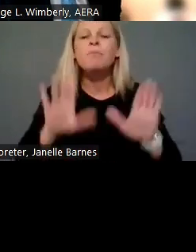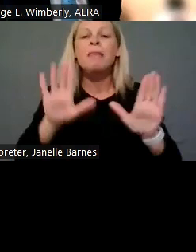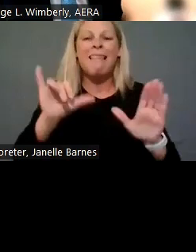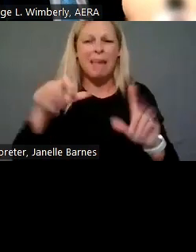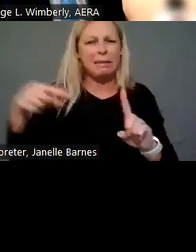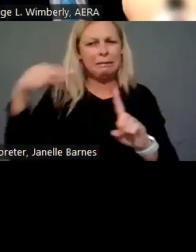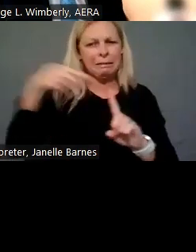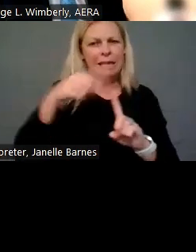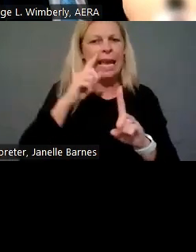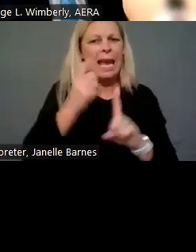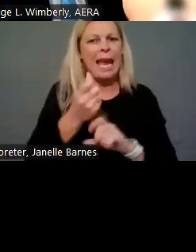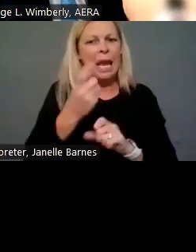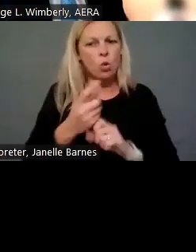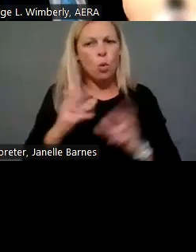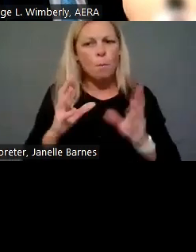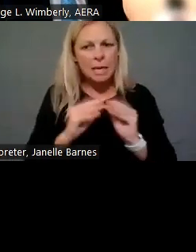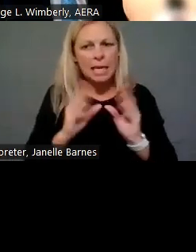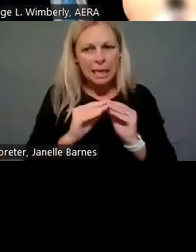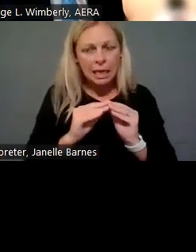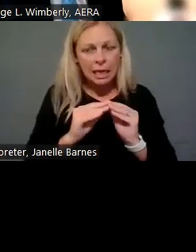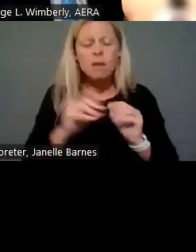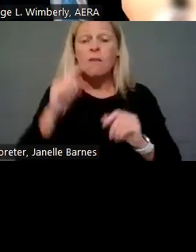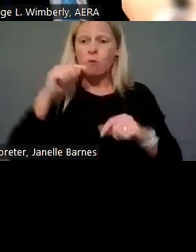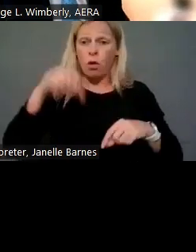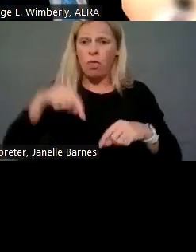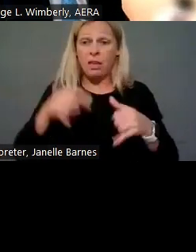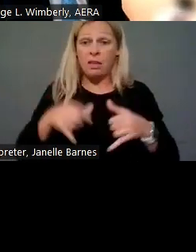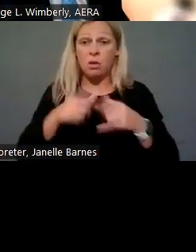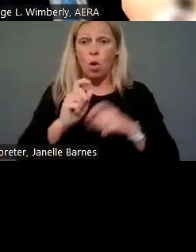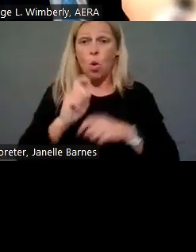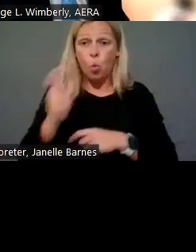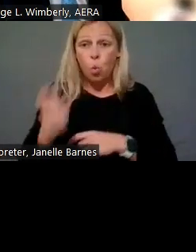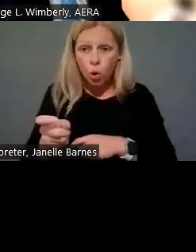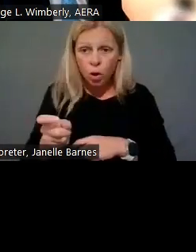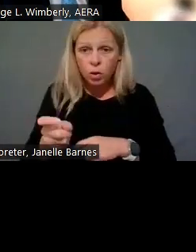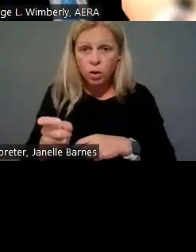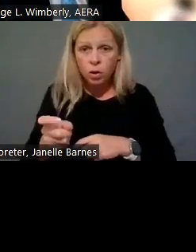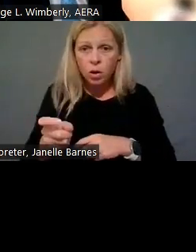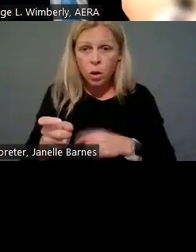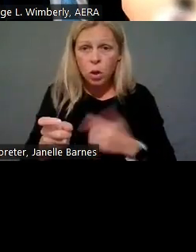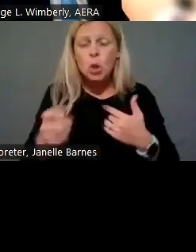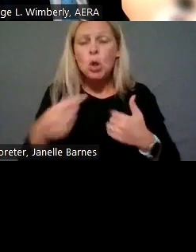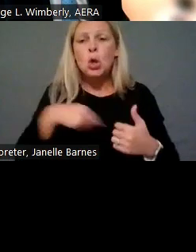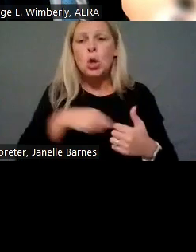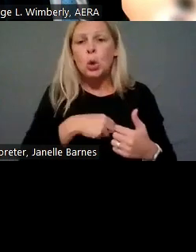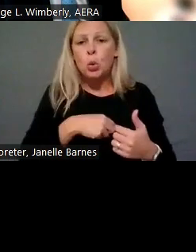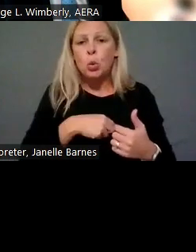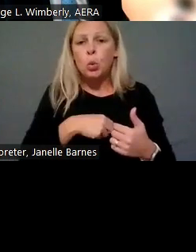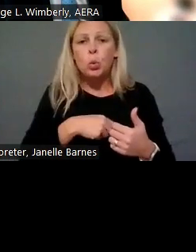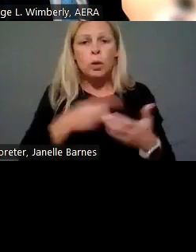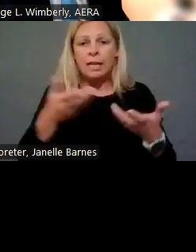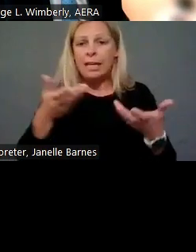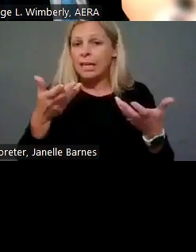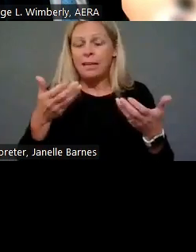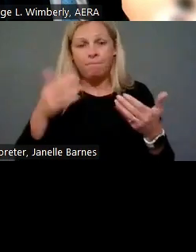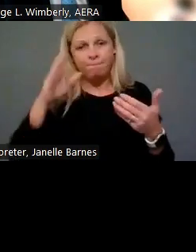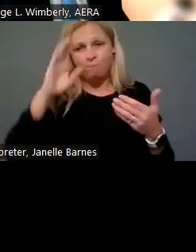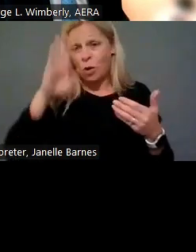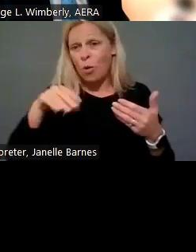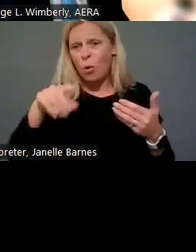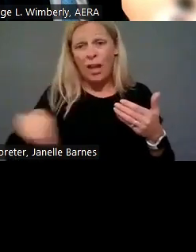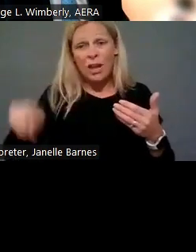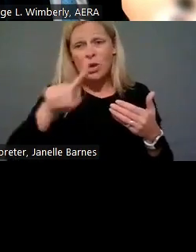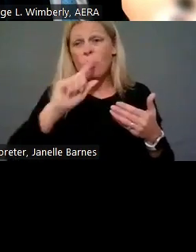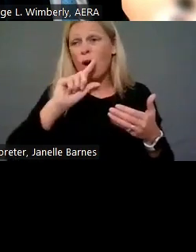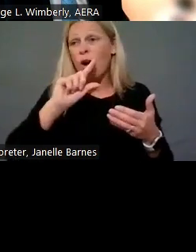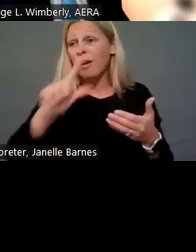meeting. For the most part, with this award, we sort of we pull back and let you, again, we know that you're all